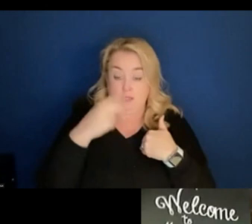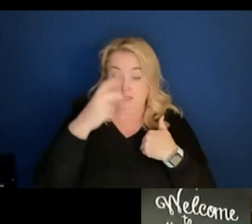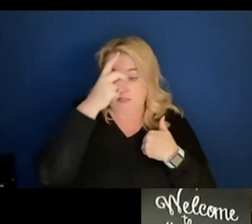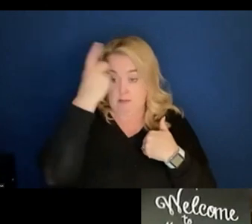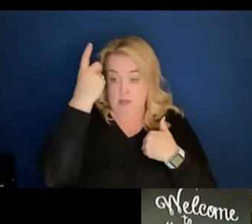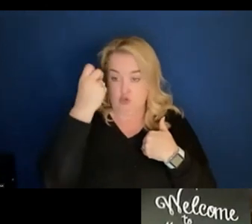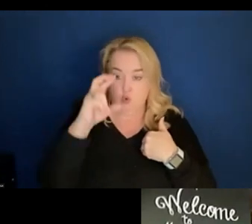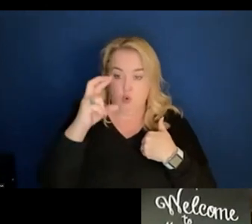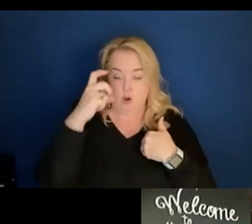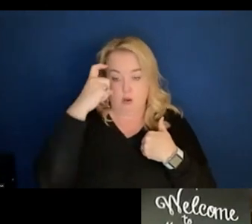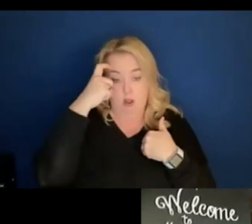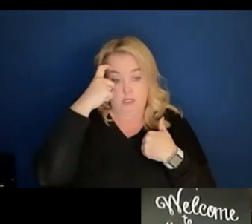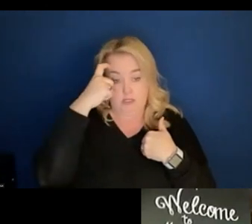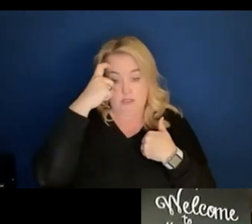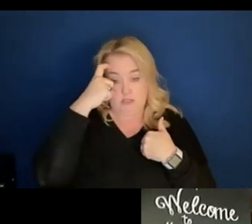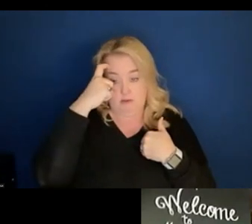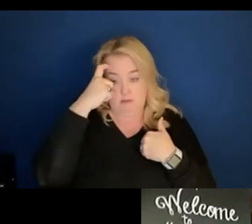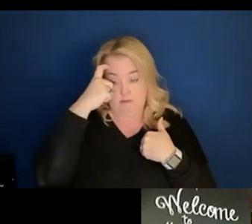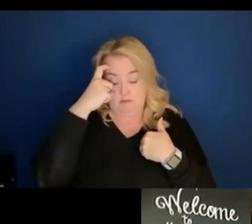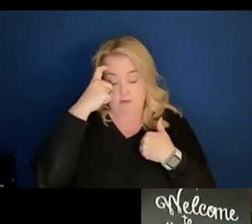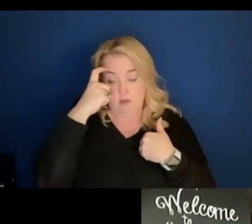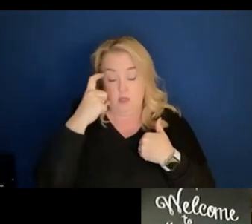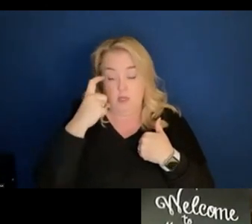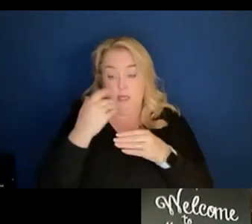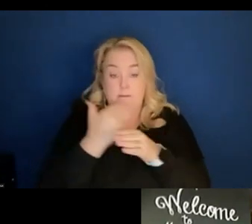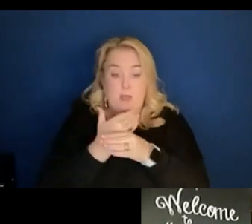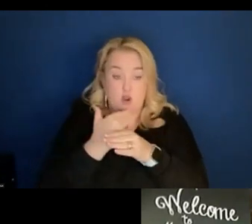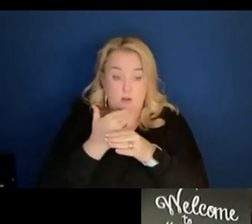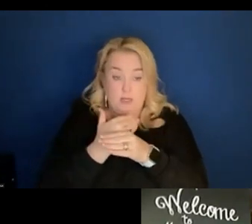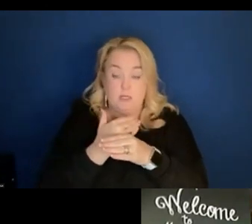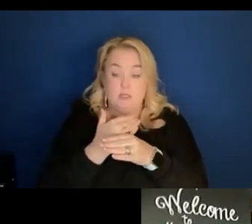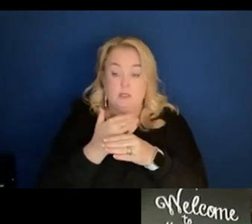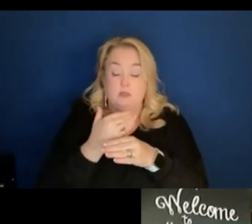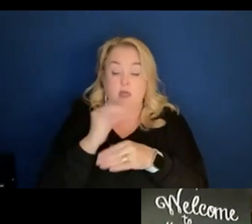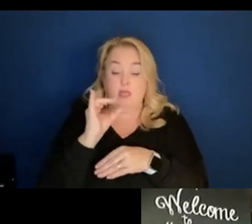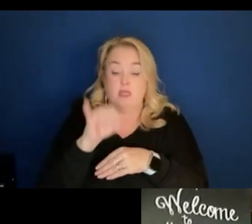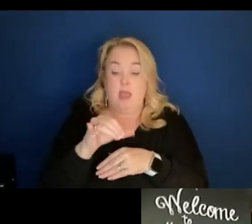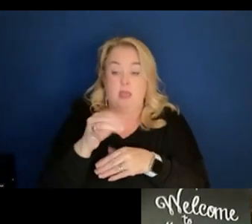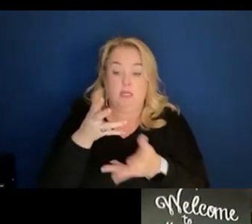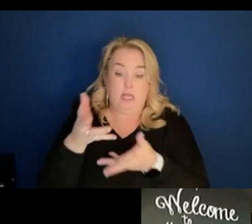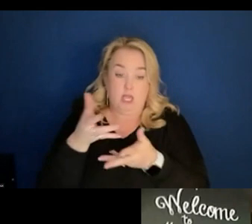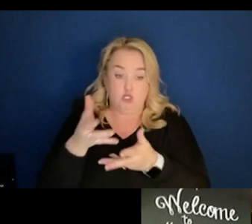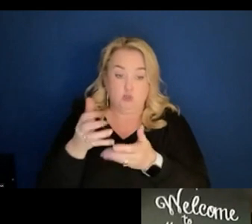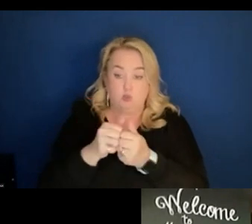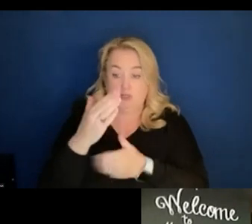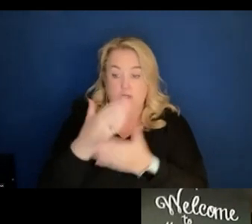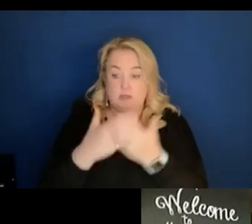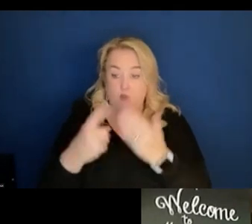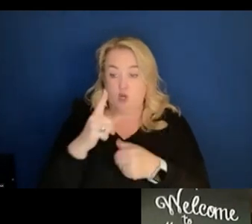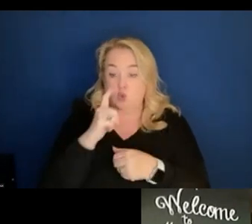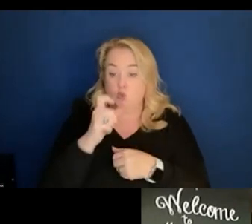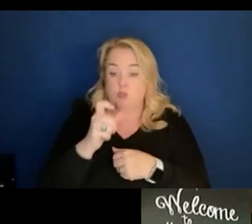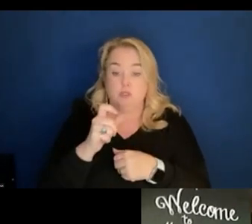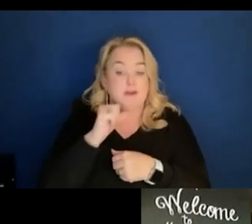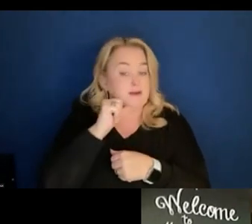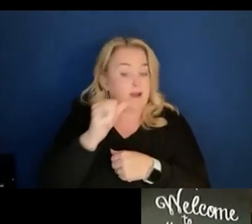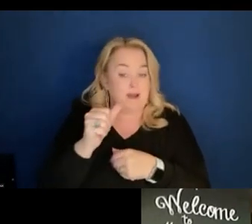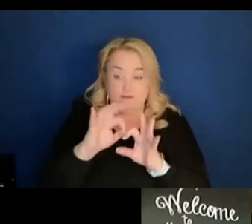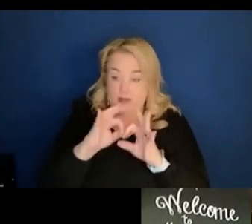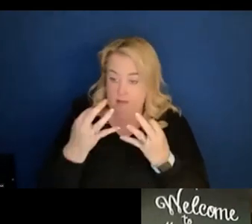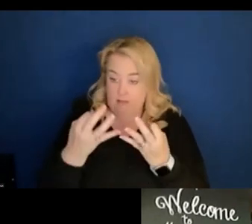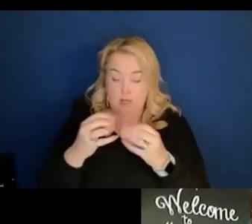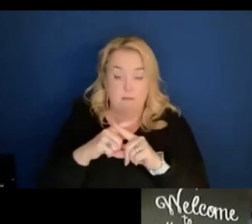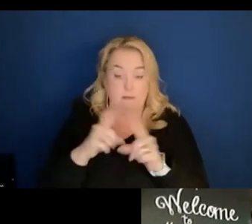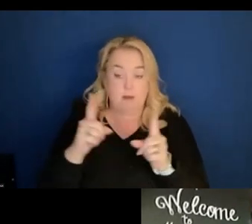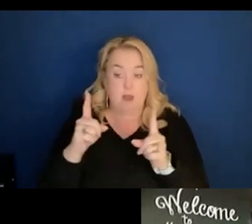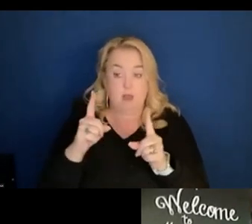or some cognitive impairment. Being able to engage with someone who is not a family member, but